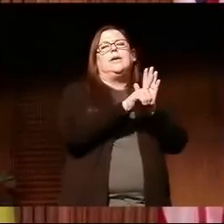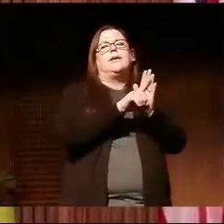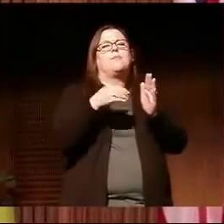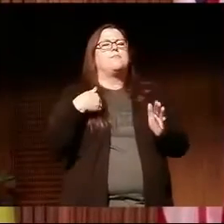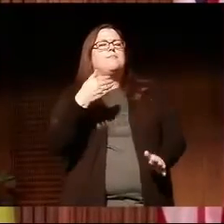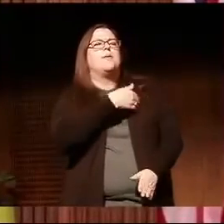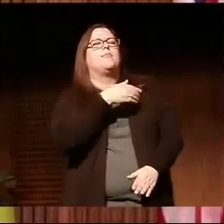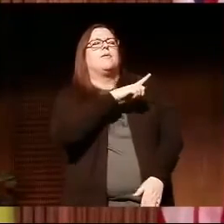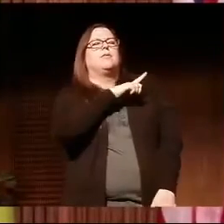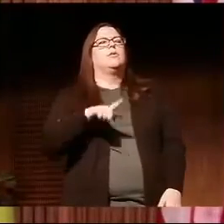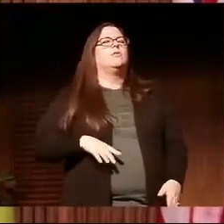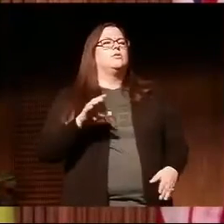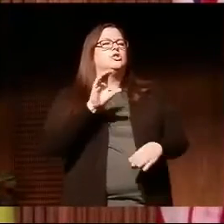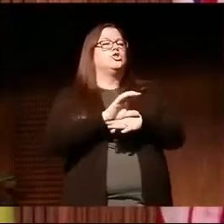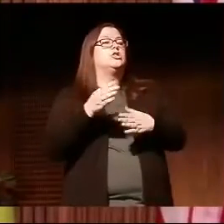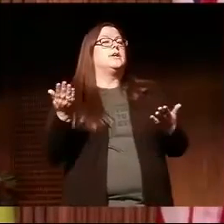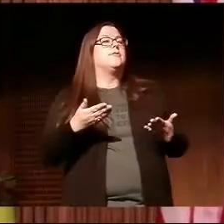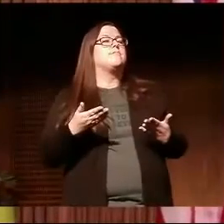here.